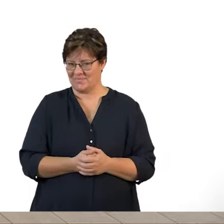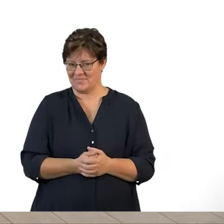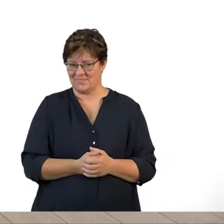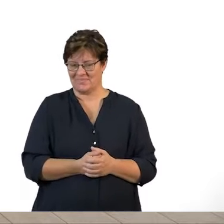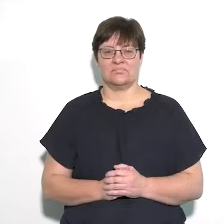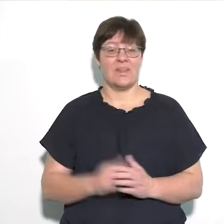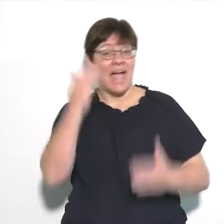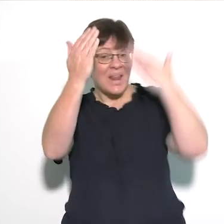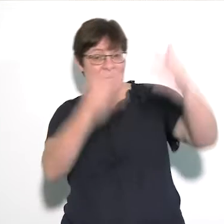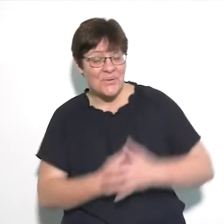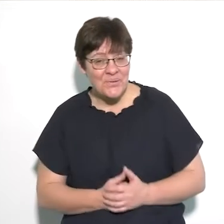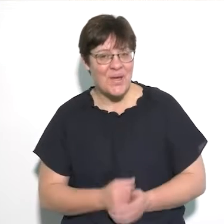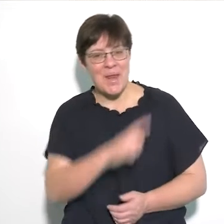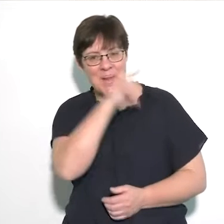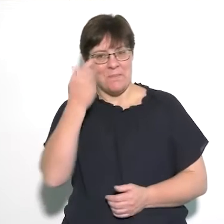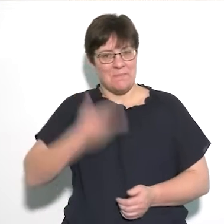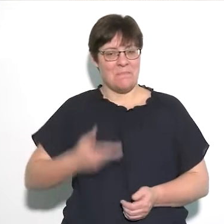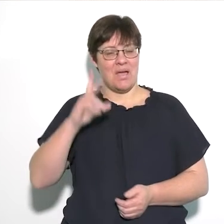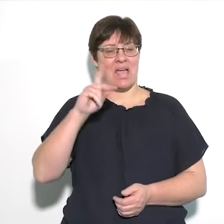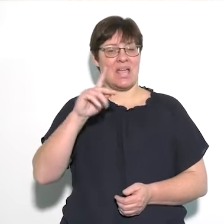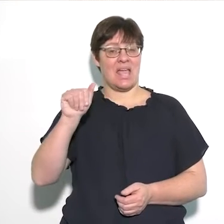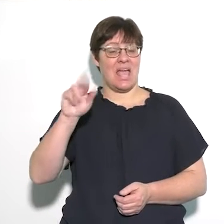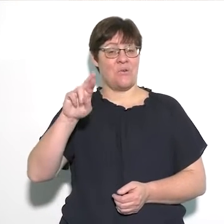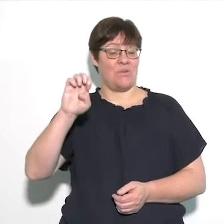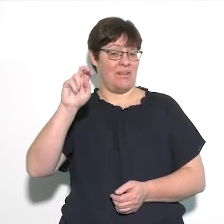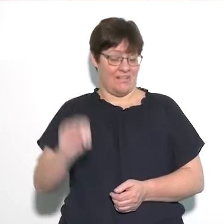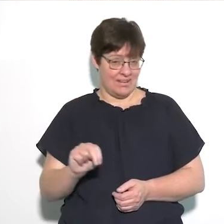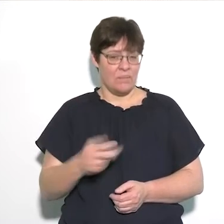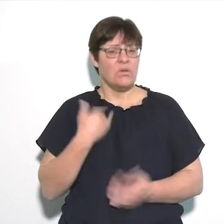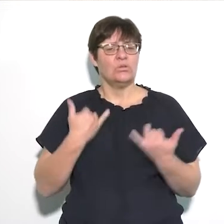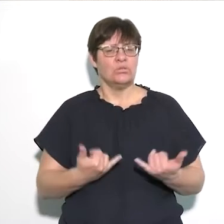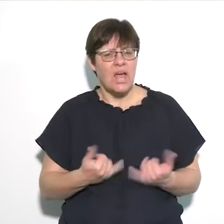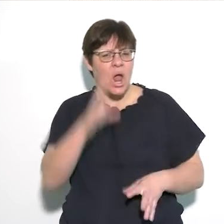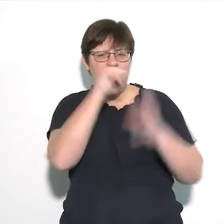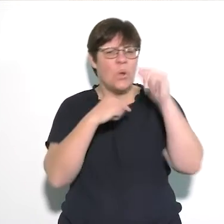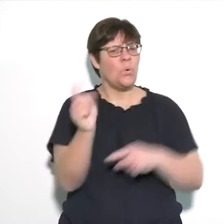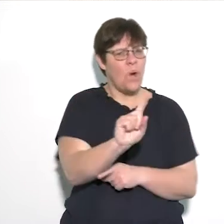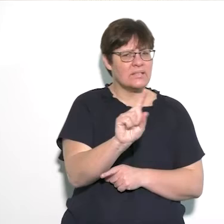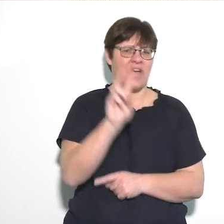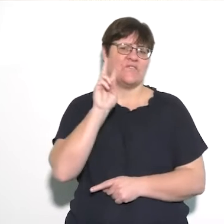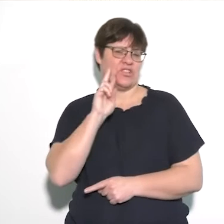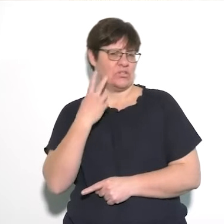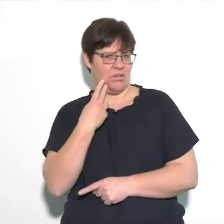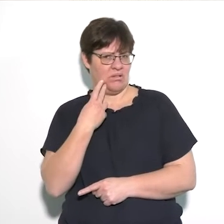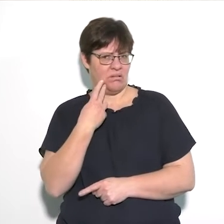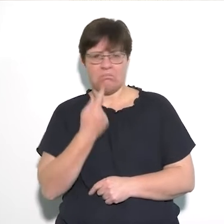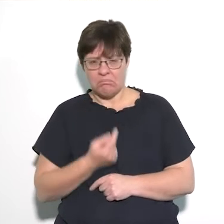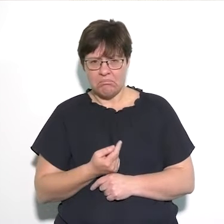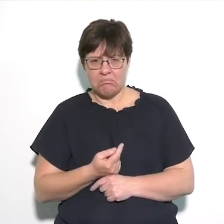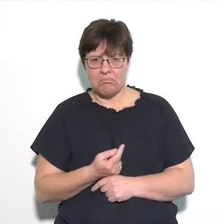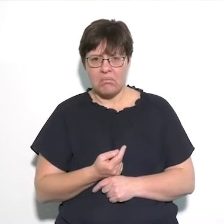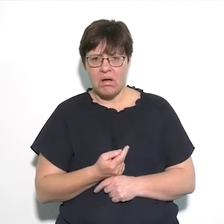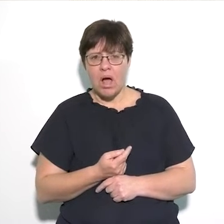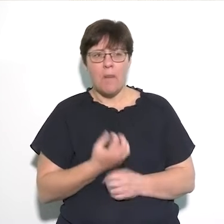fun. Hello, I'm Karen Walstra, and today we're going to be learning about vegetables and where they grow